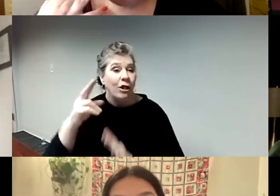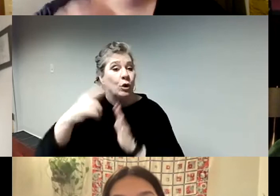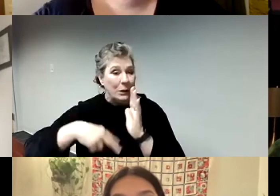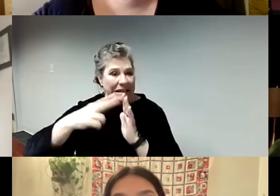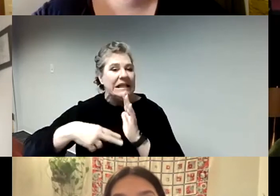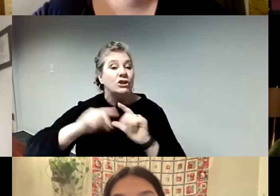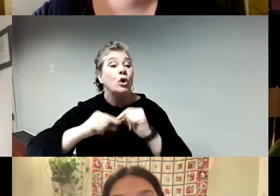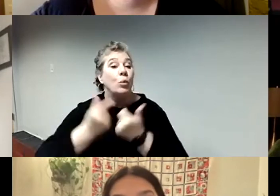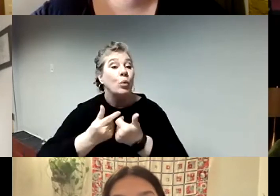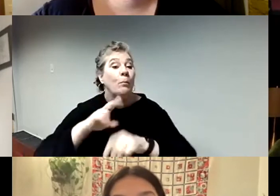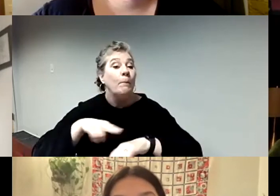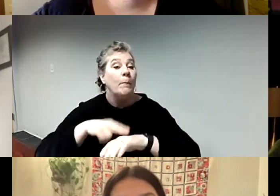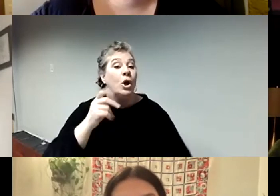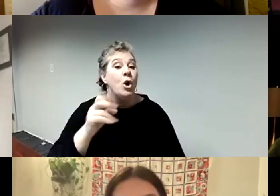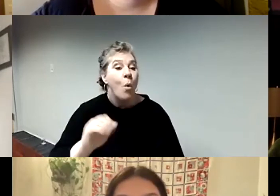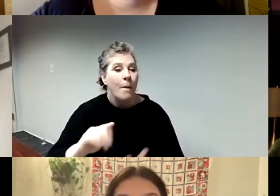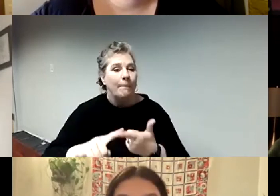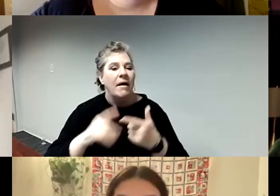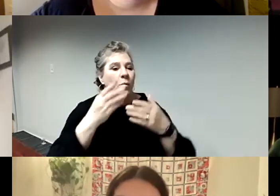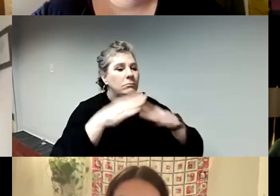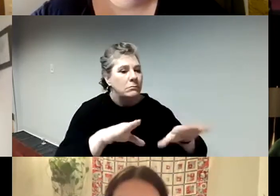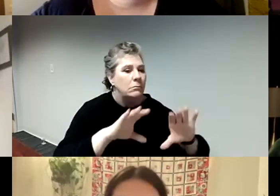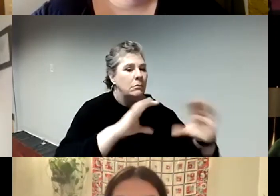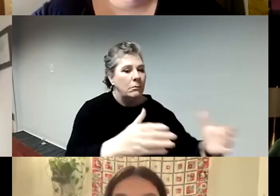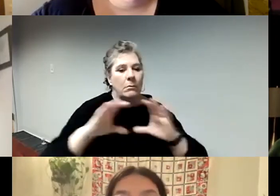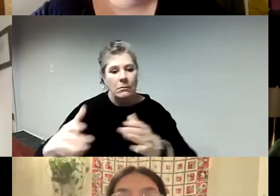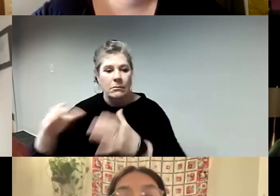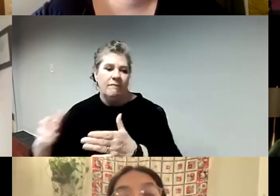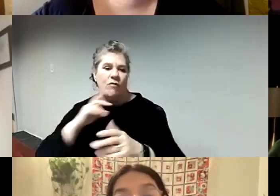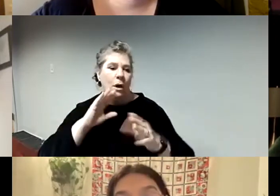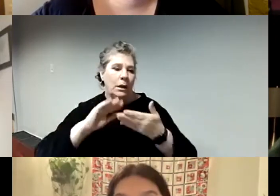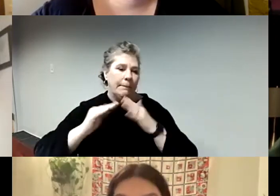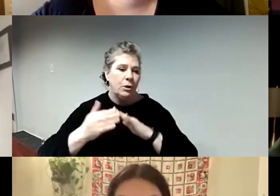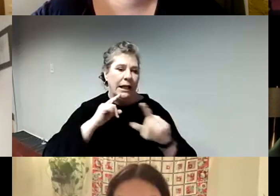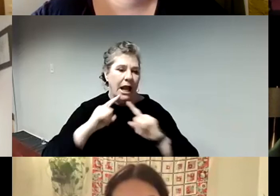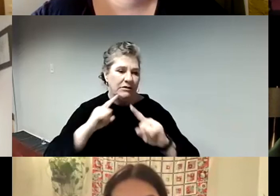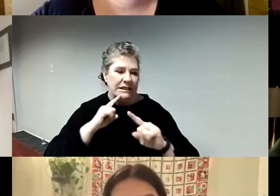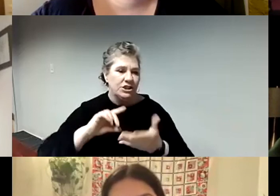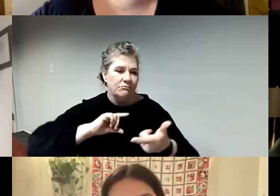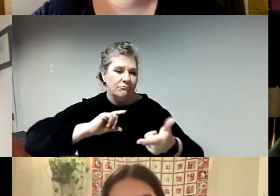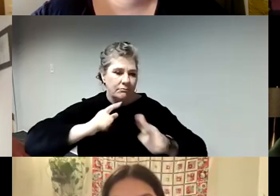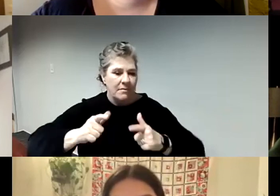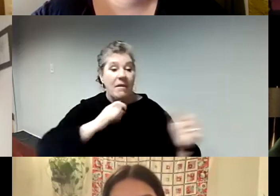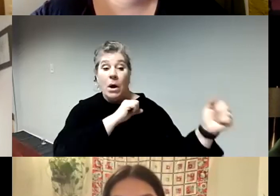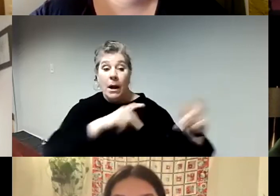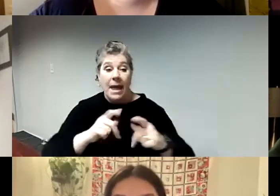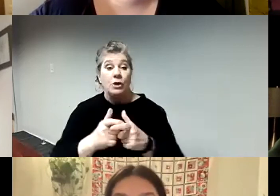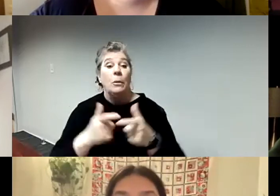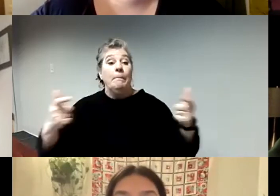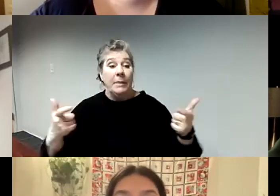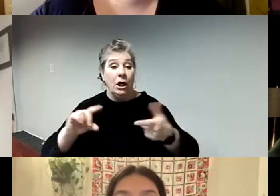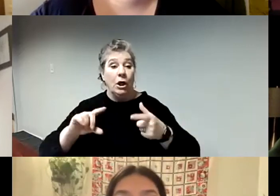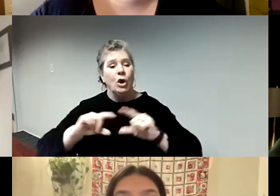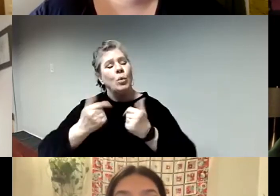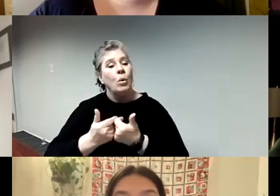norms, we're gonna head into breakout rooms for some community conversation. And then we'll come back to the larger group for some Q&A.